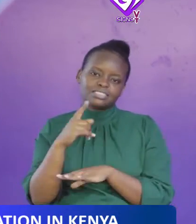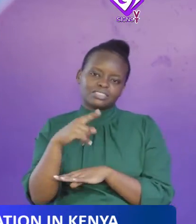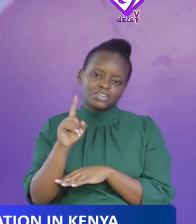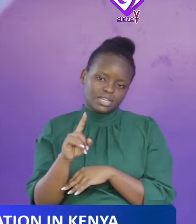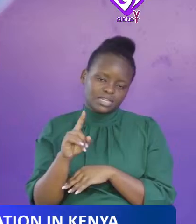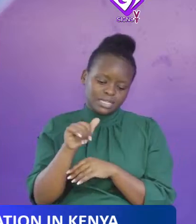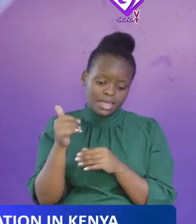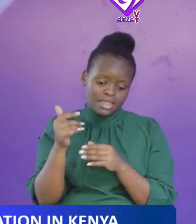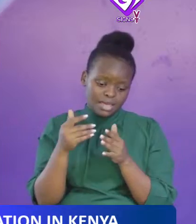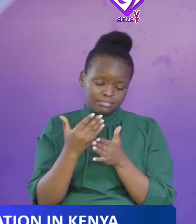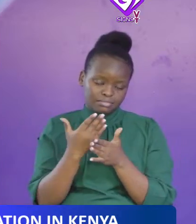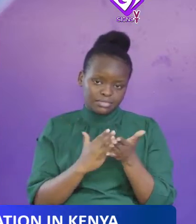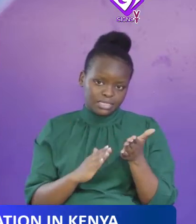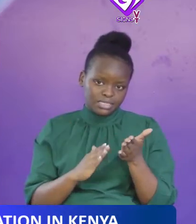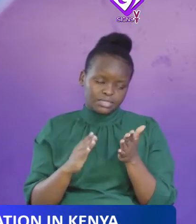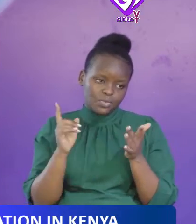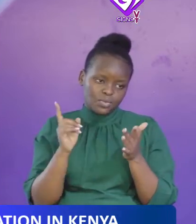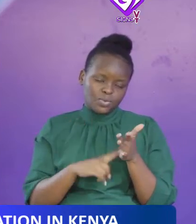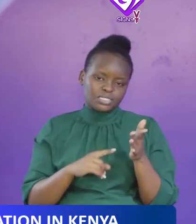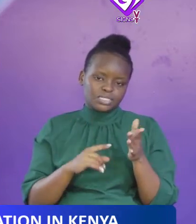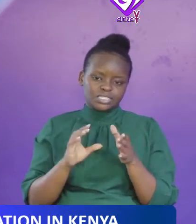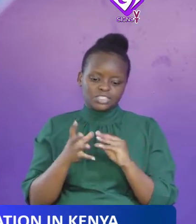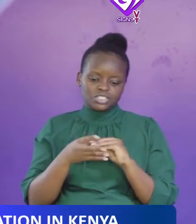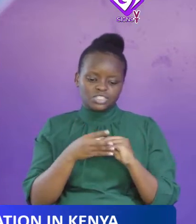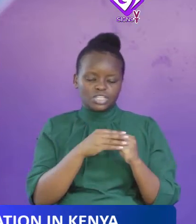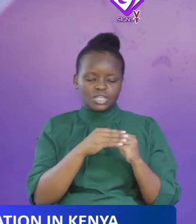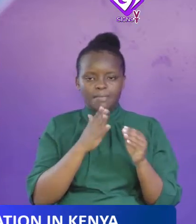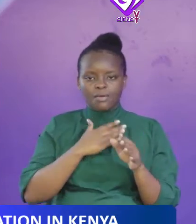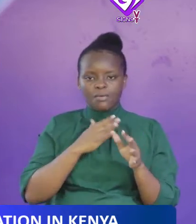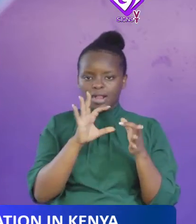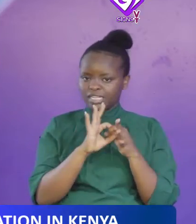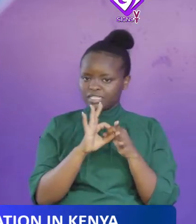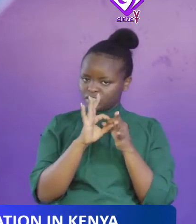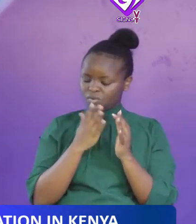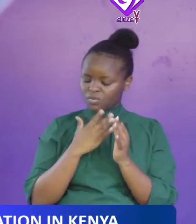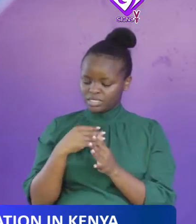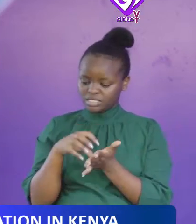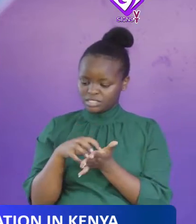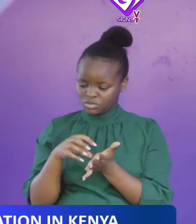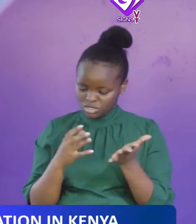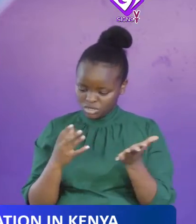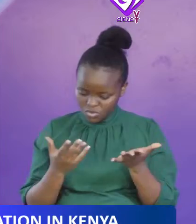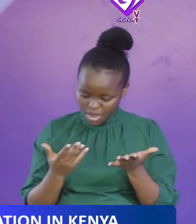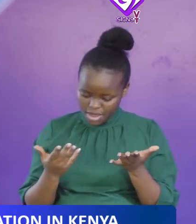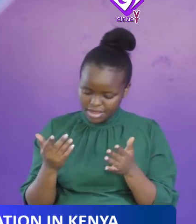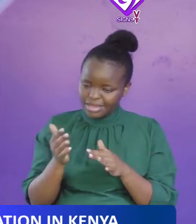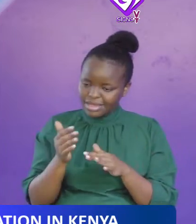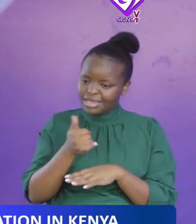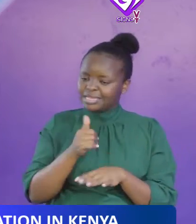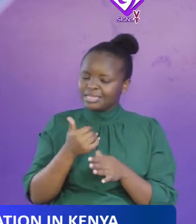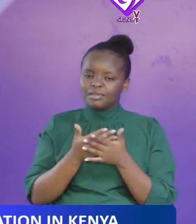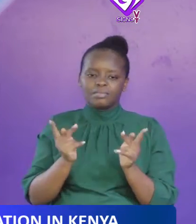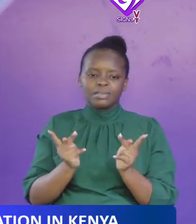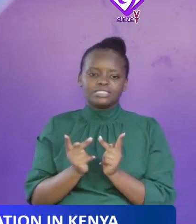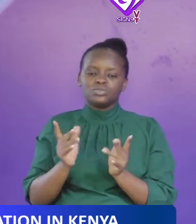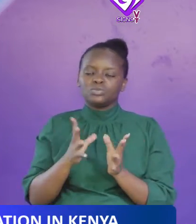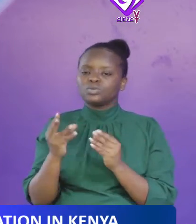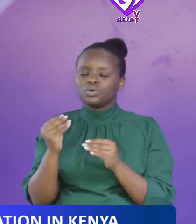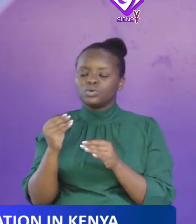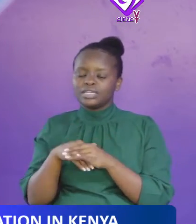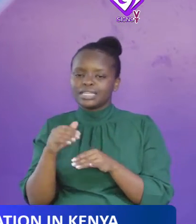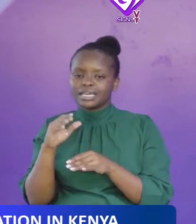other bit is to shape our cultures. We want a situation whereby wherever you go to, whether it's within the